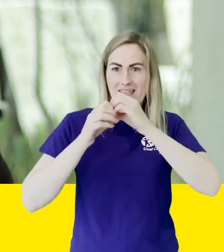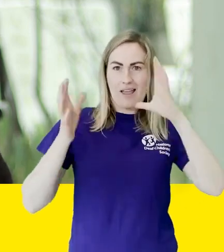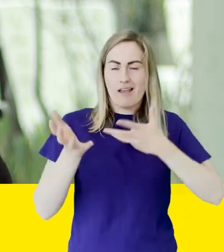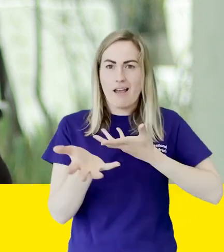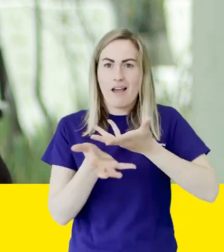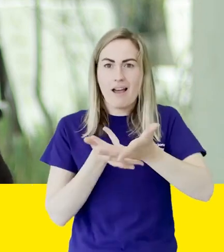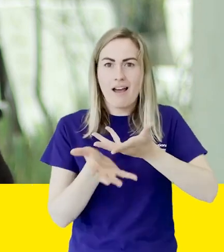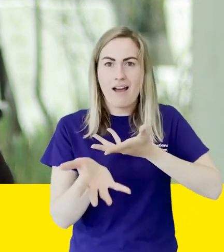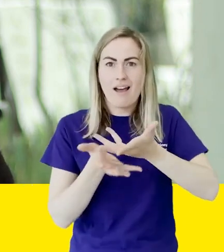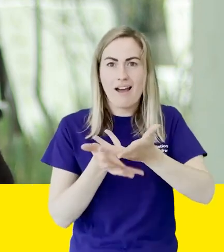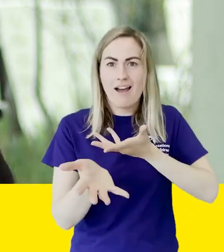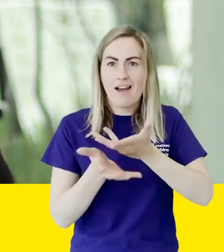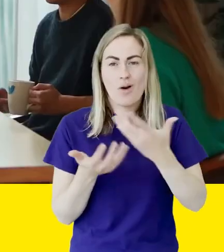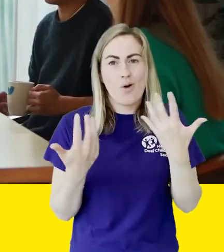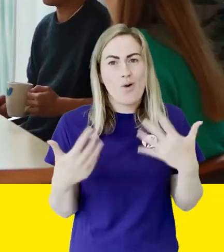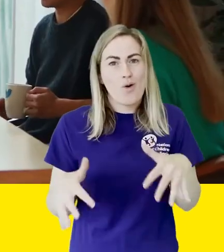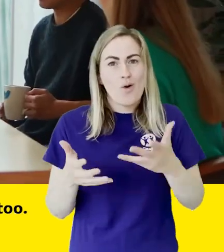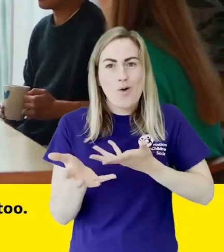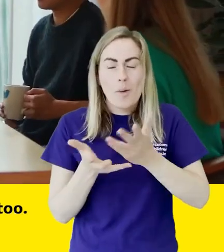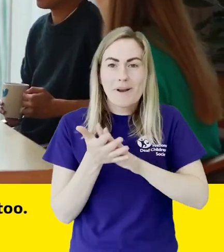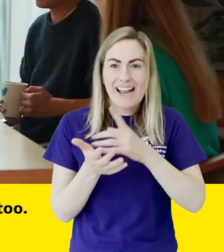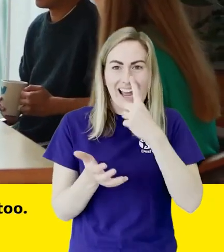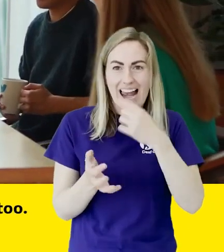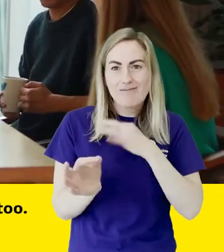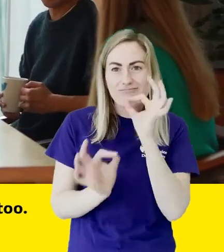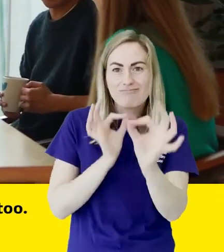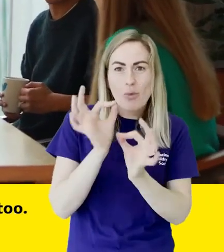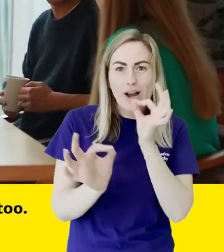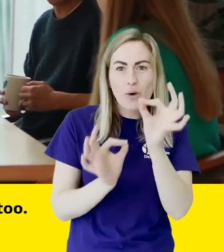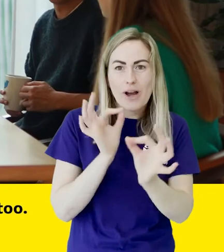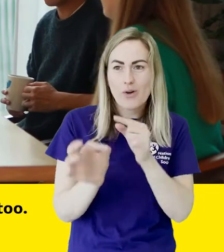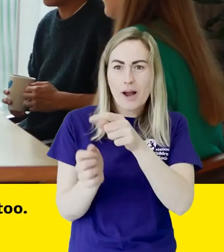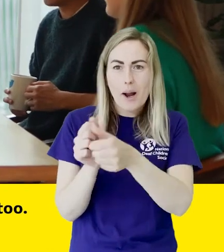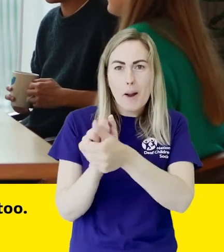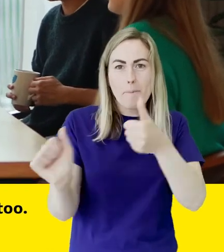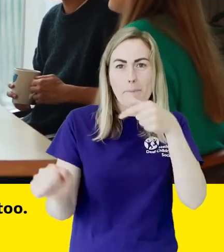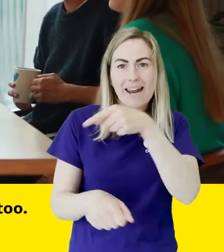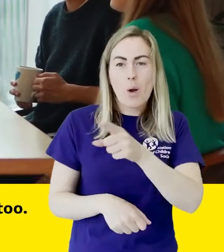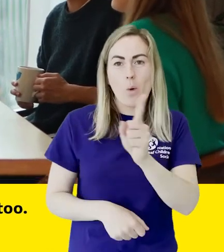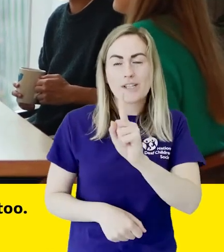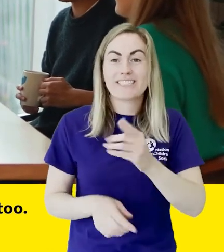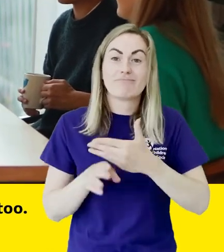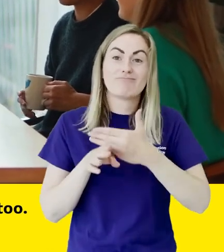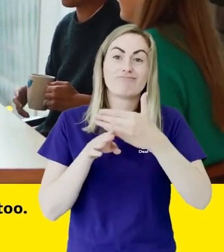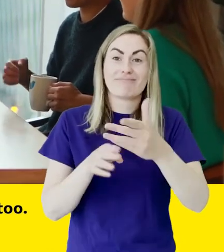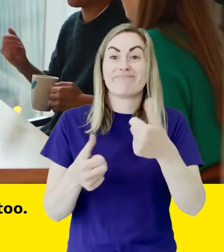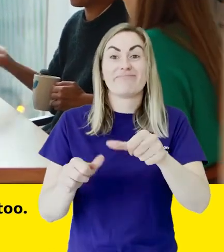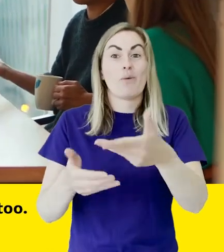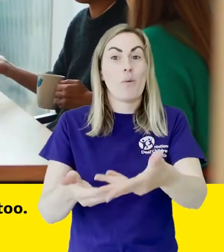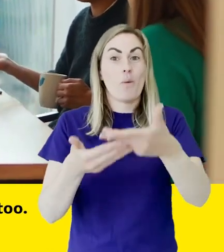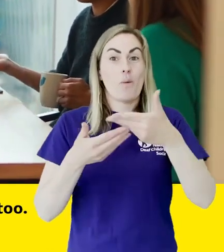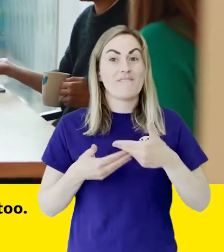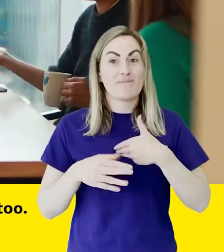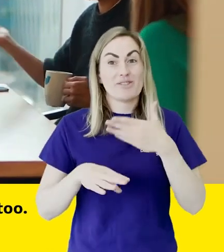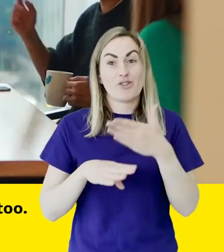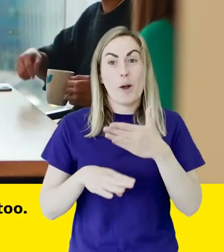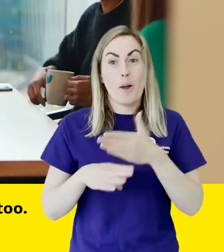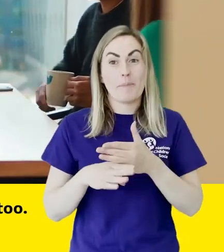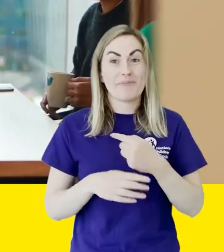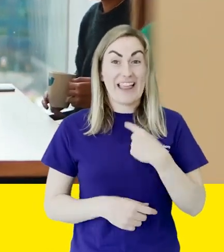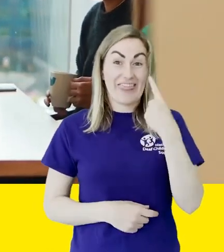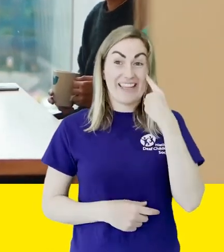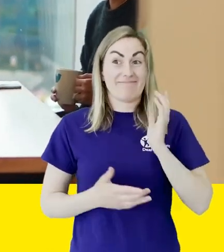really insightful discussion. I was able to ask questions about the company too. They then called me up to offer me